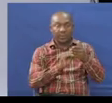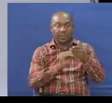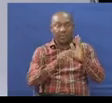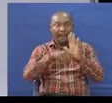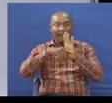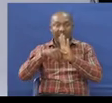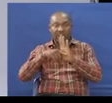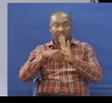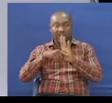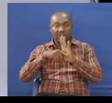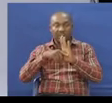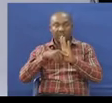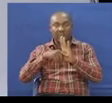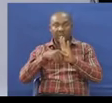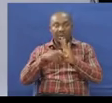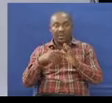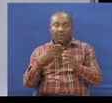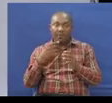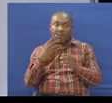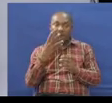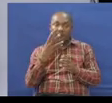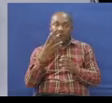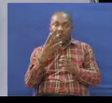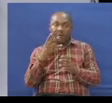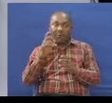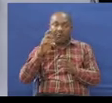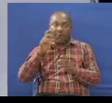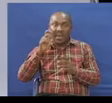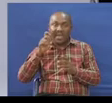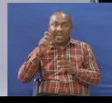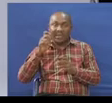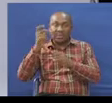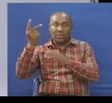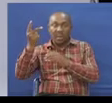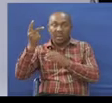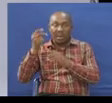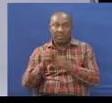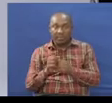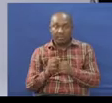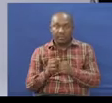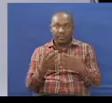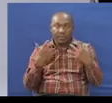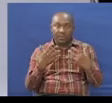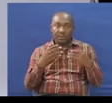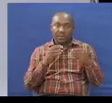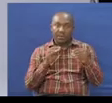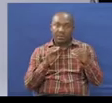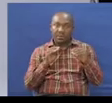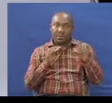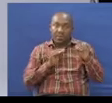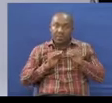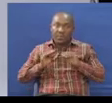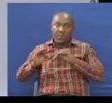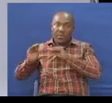side, becomes minus. That is minus 4x squared. And this 3 here, when it moves on this